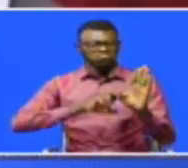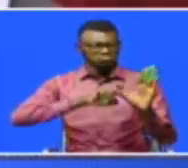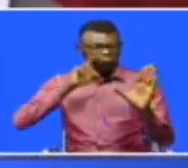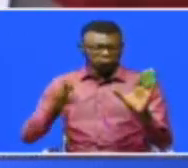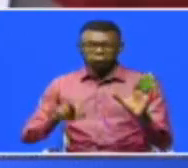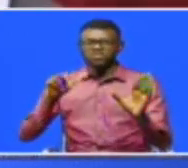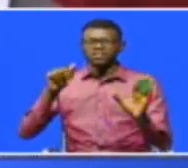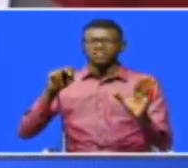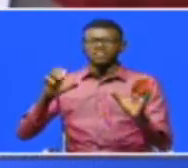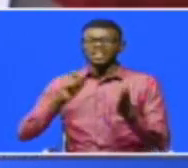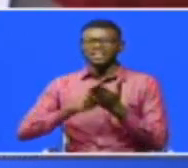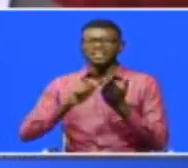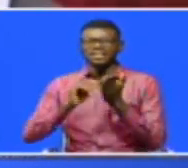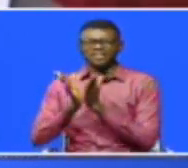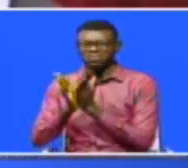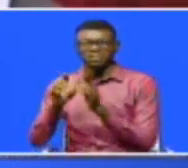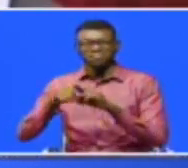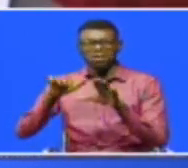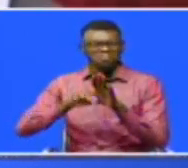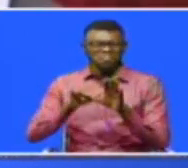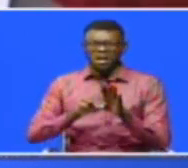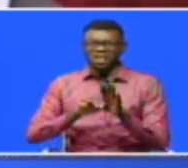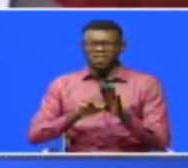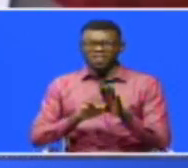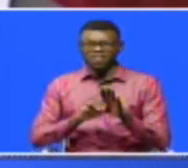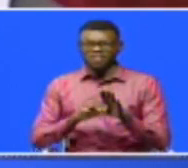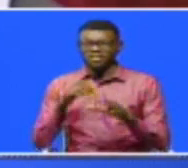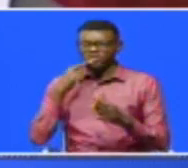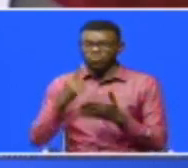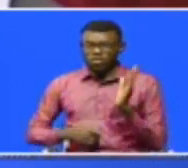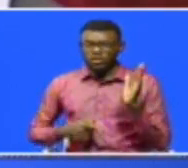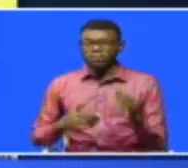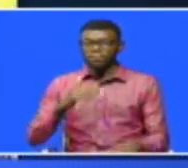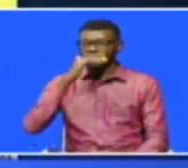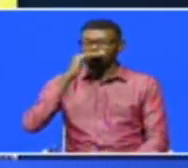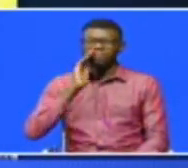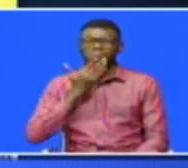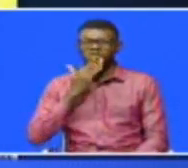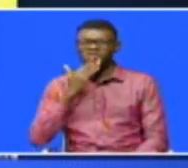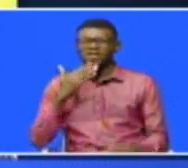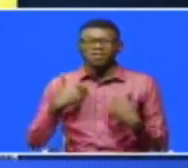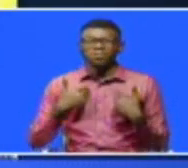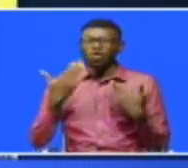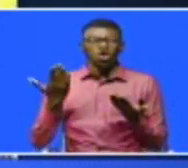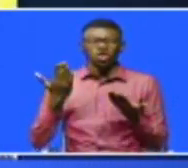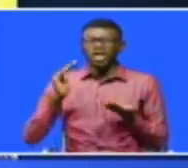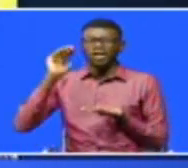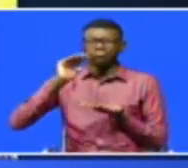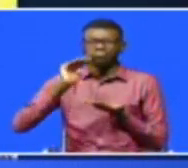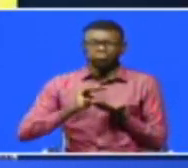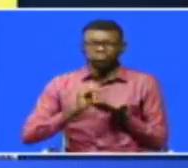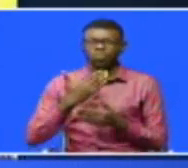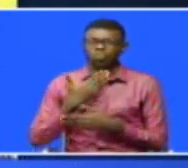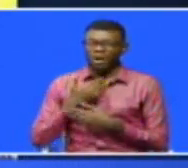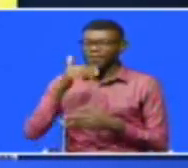of ANC. Muluka said it was fitting that the space around Mudavadi is decongested to allow Mudavadi to make critical